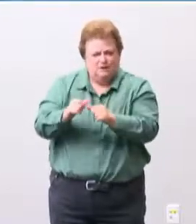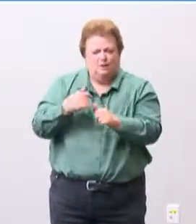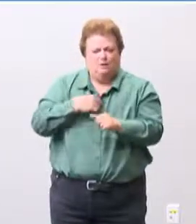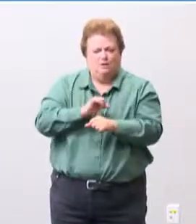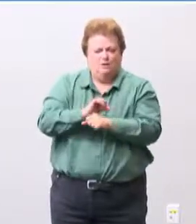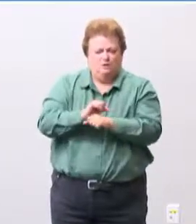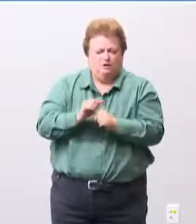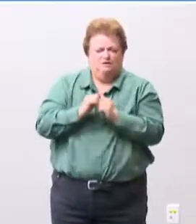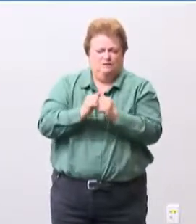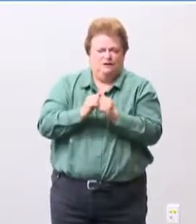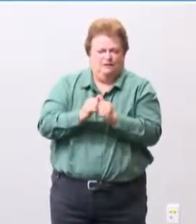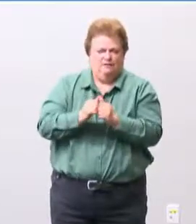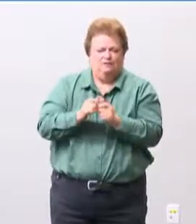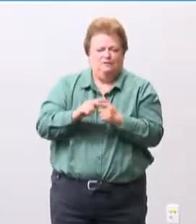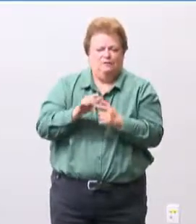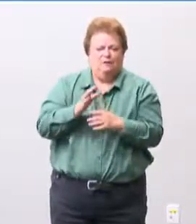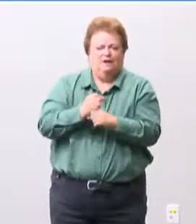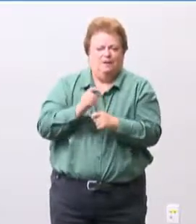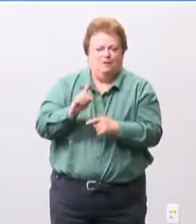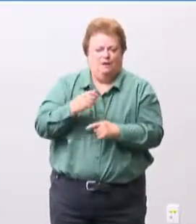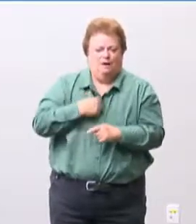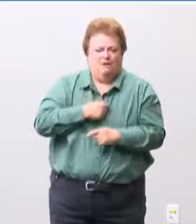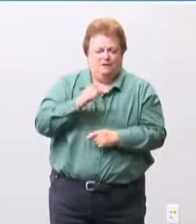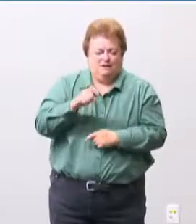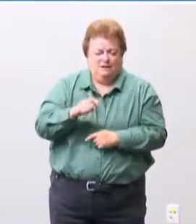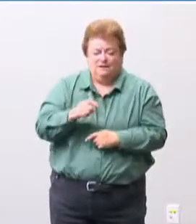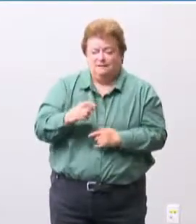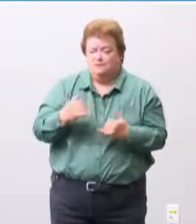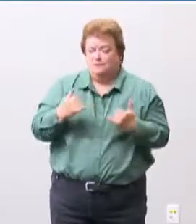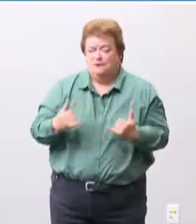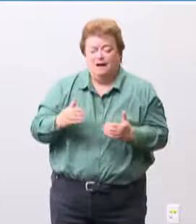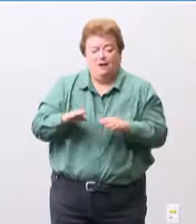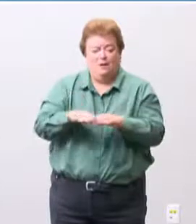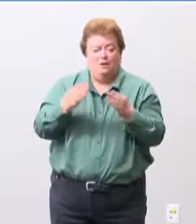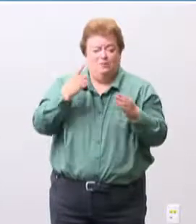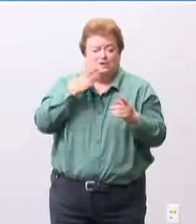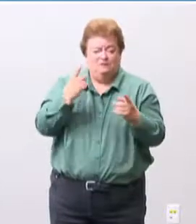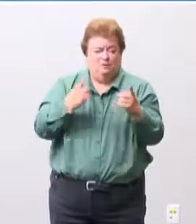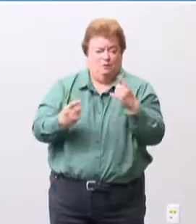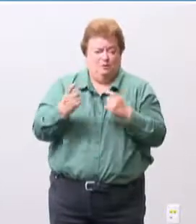to get us where we need to be. And with that, we'll take any questions.